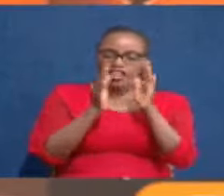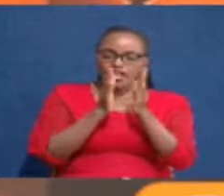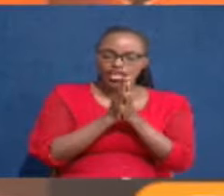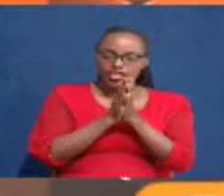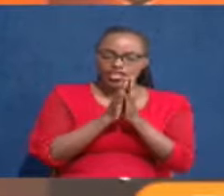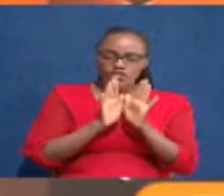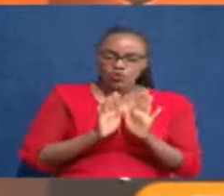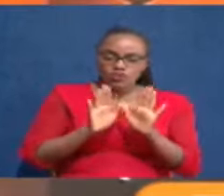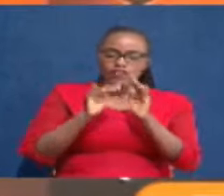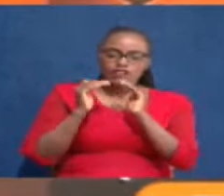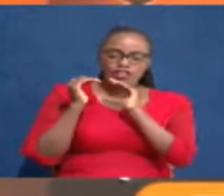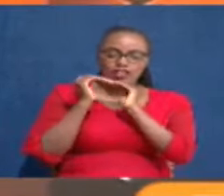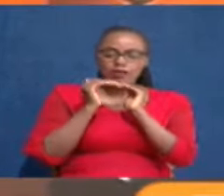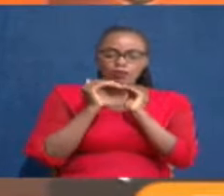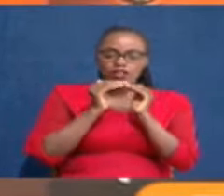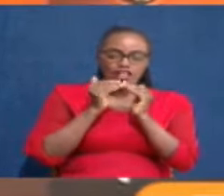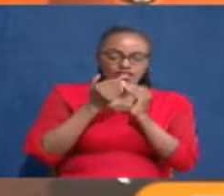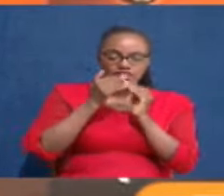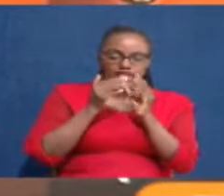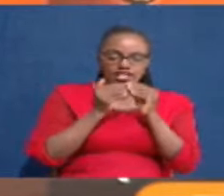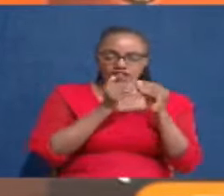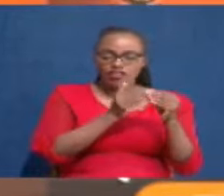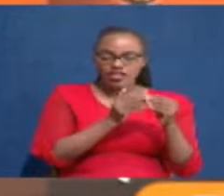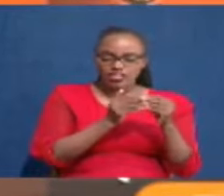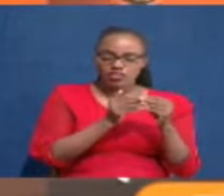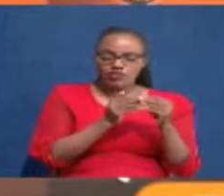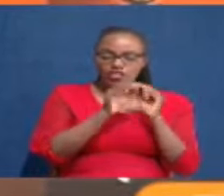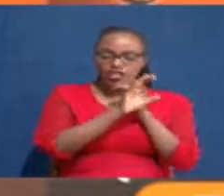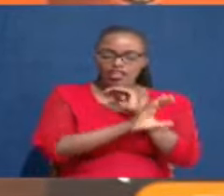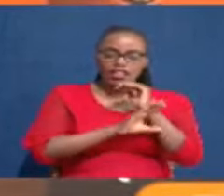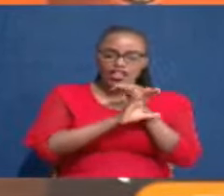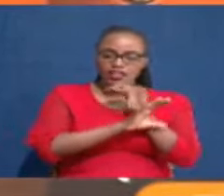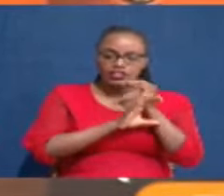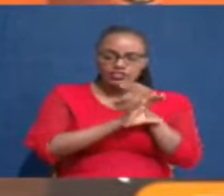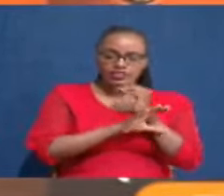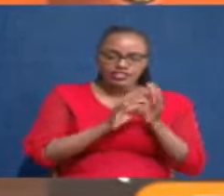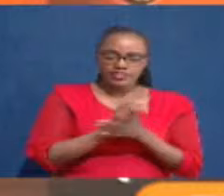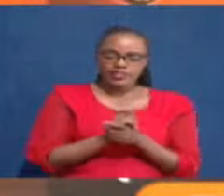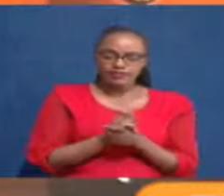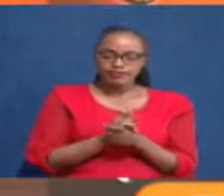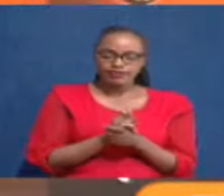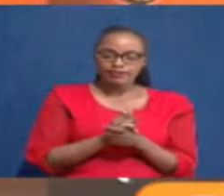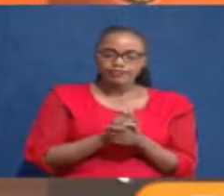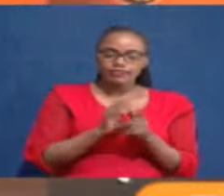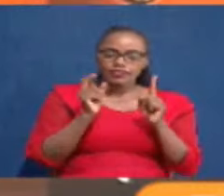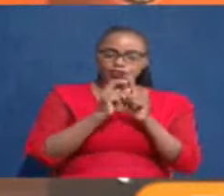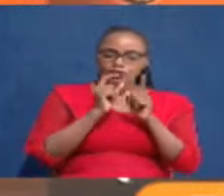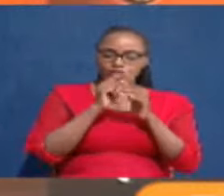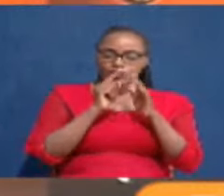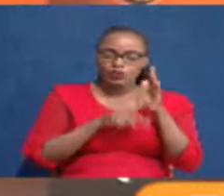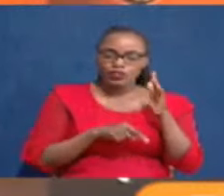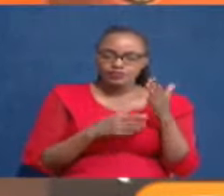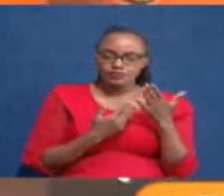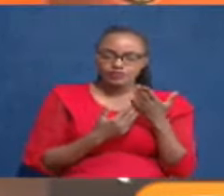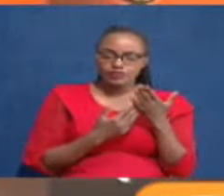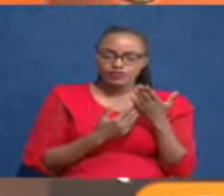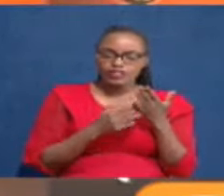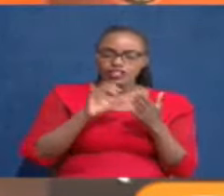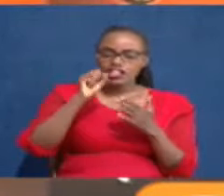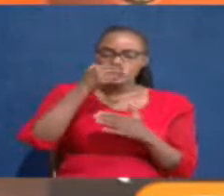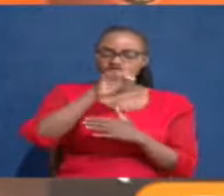promote the democratic governance of the republic," end quote. The key word here is